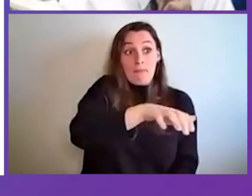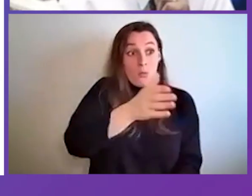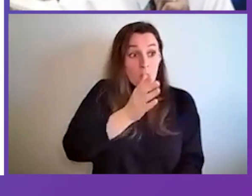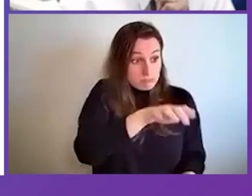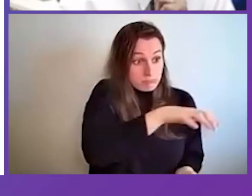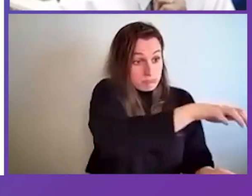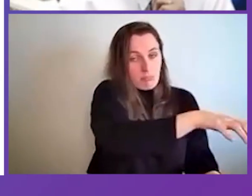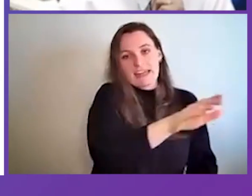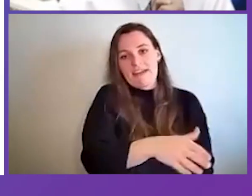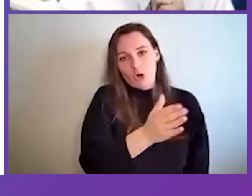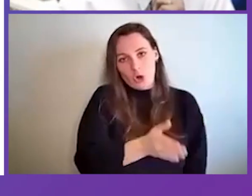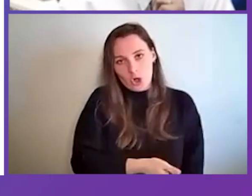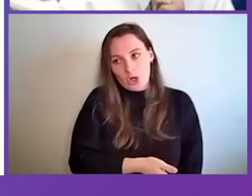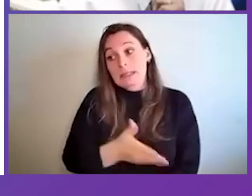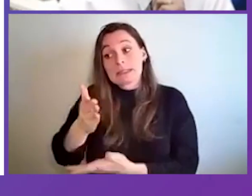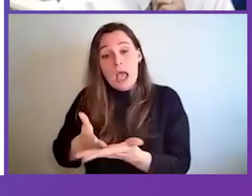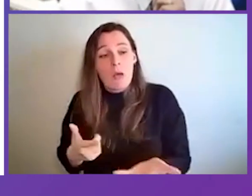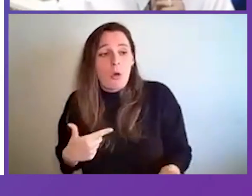room for